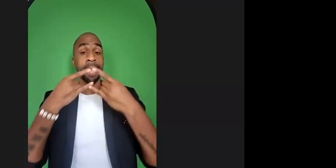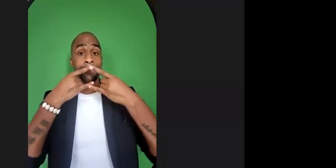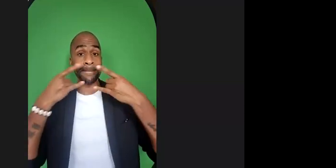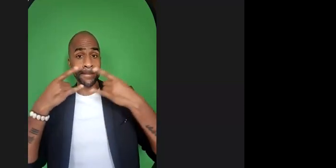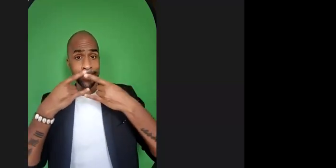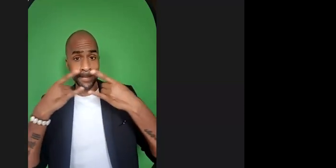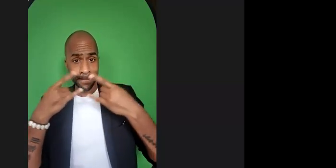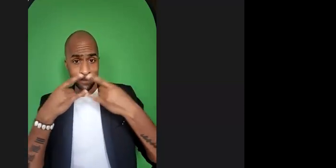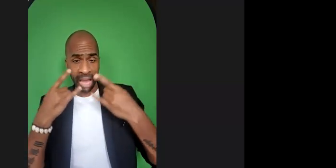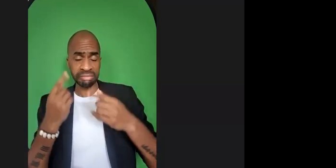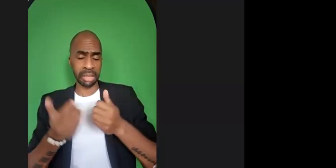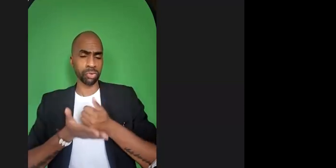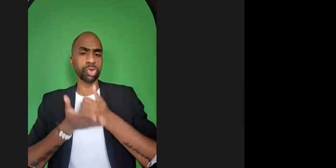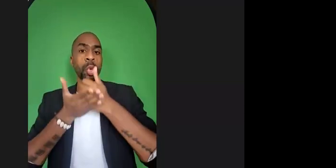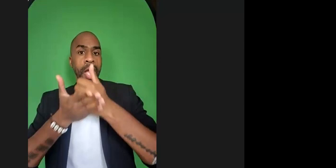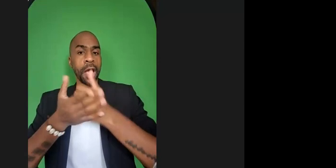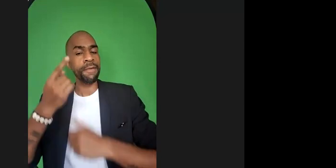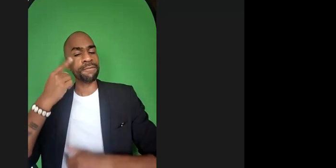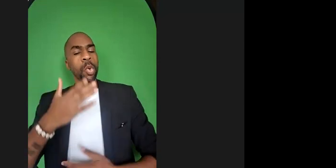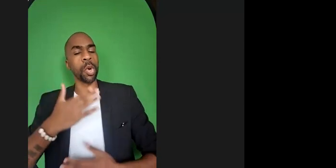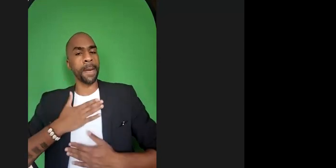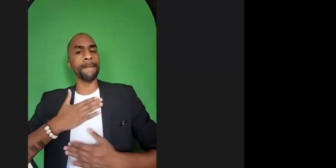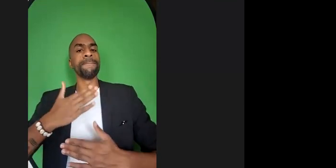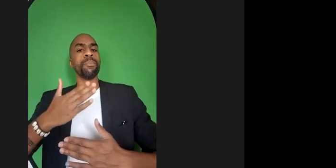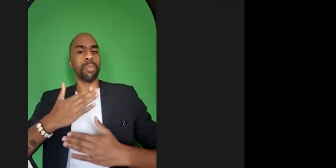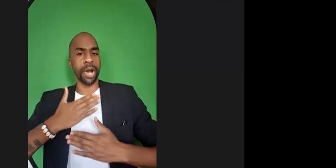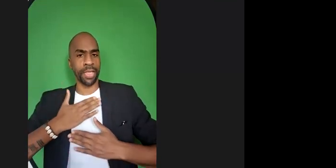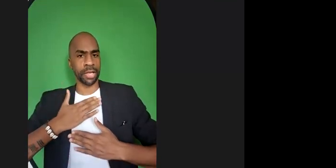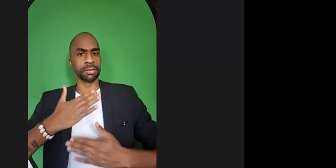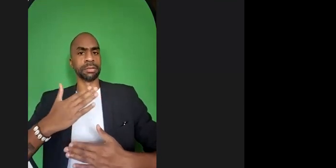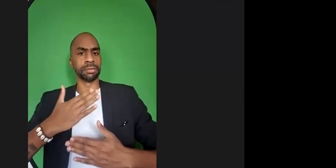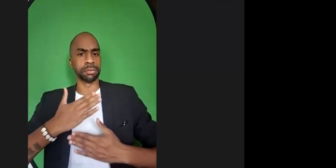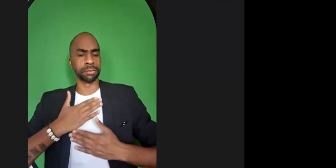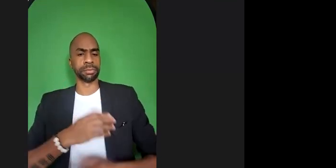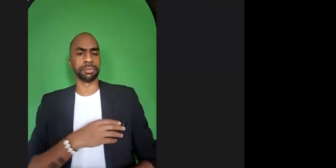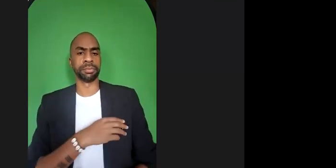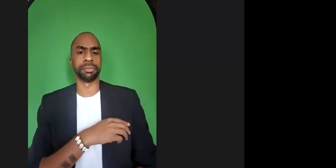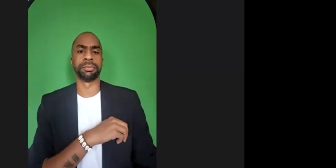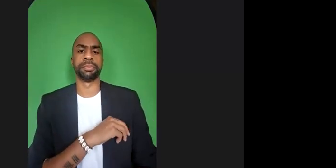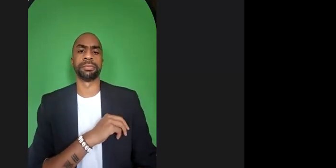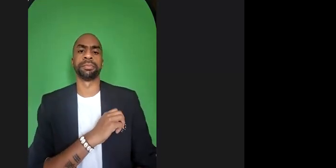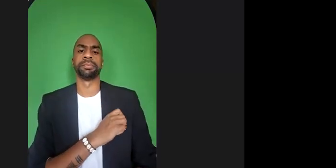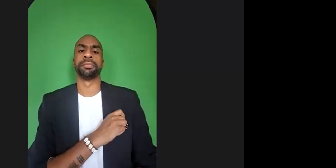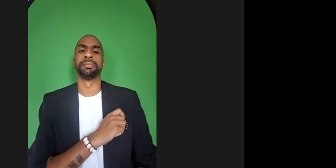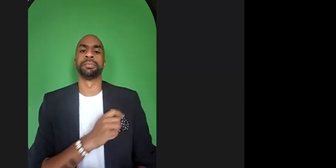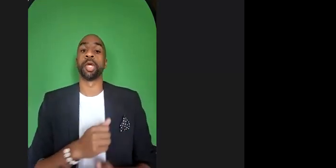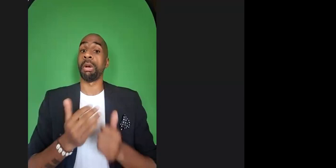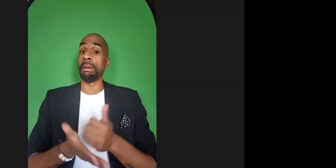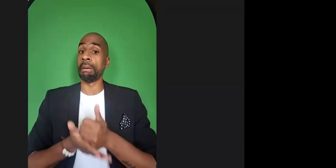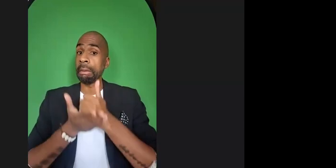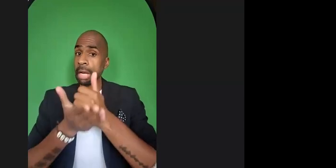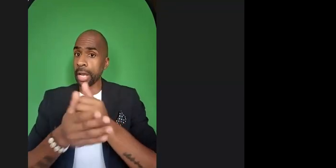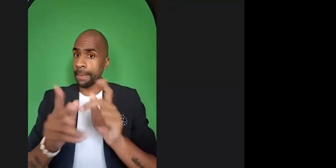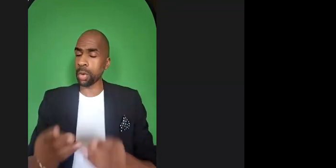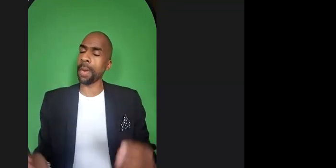provides extra support for breathing. And this can both alleviate shortness of breath. It can also give people a little bit more